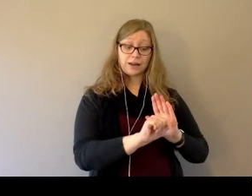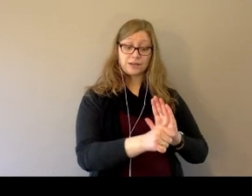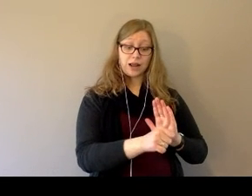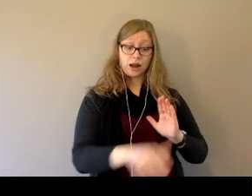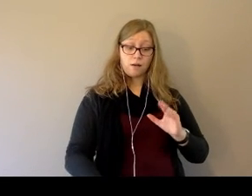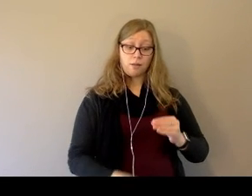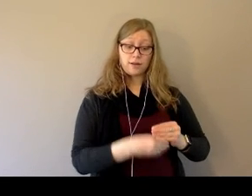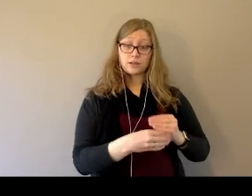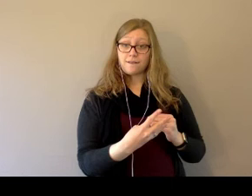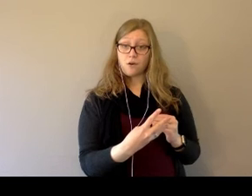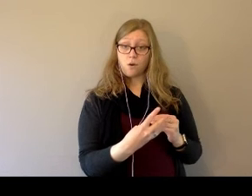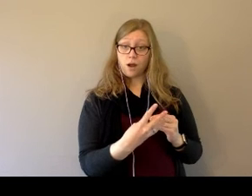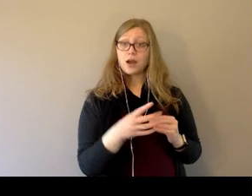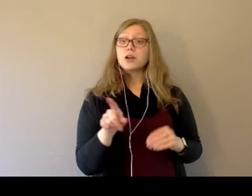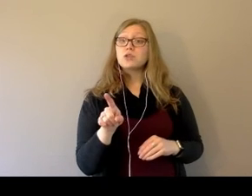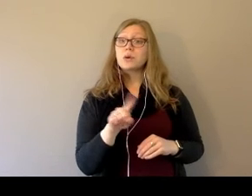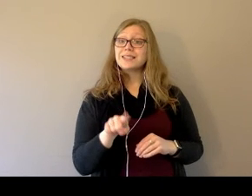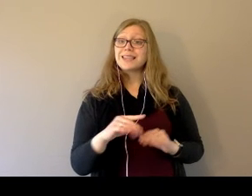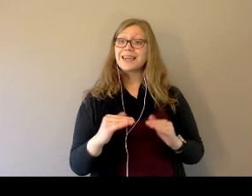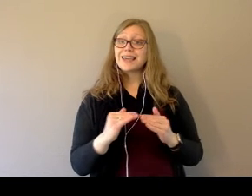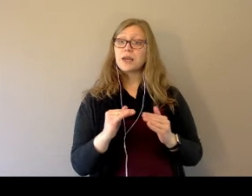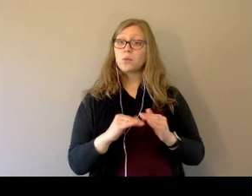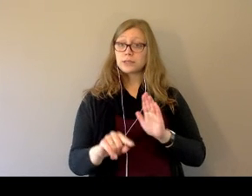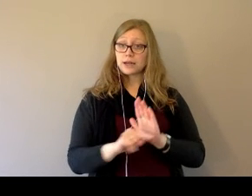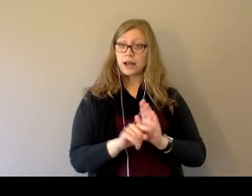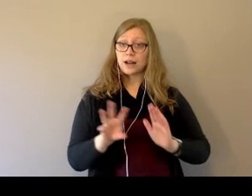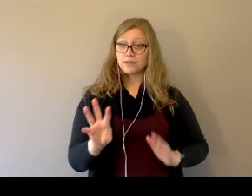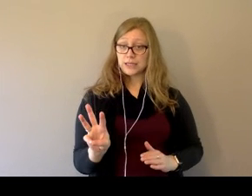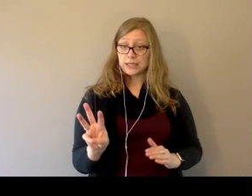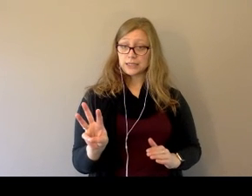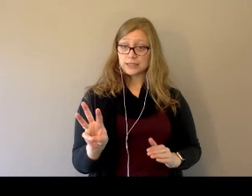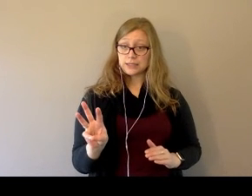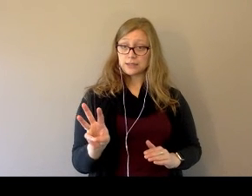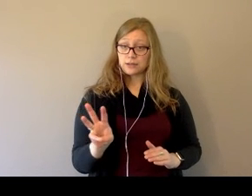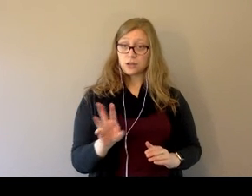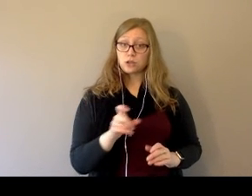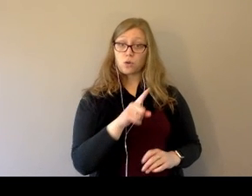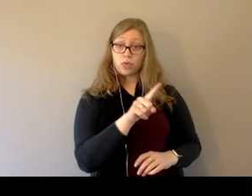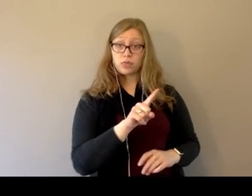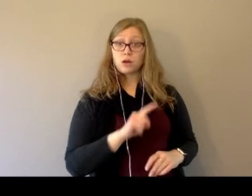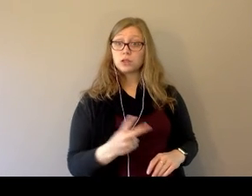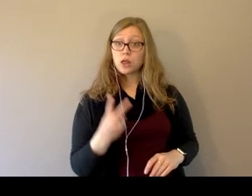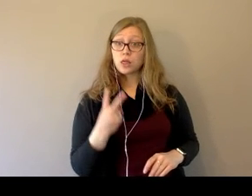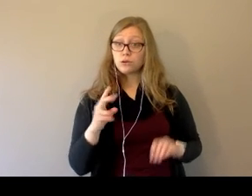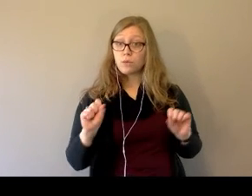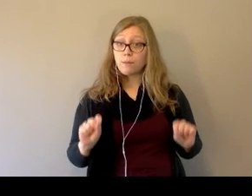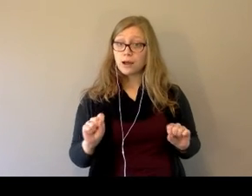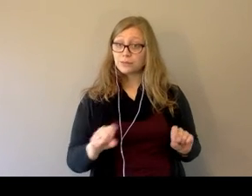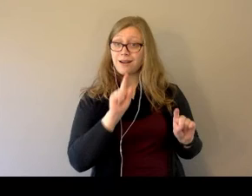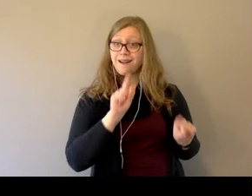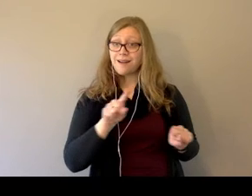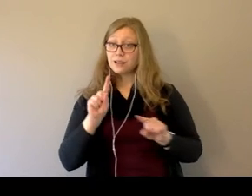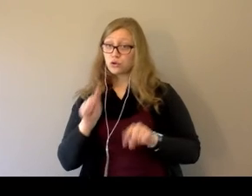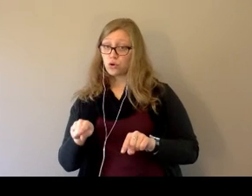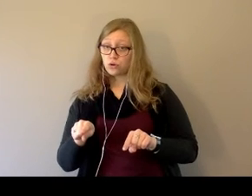would be negative 6. And so these are the two answers for this